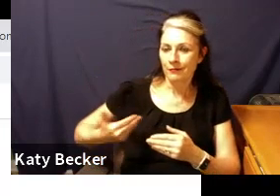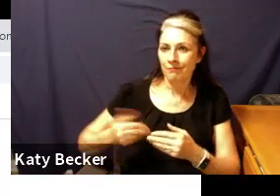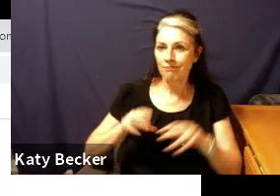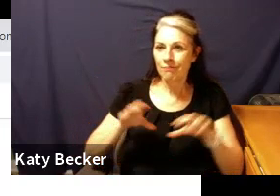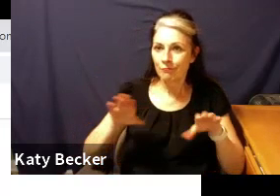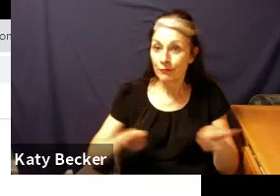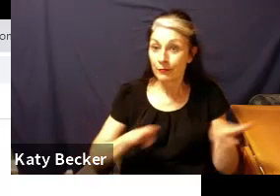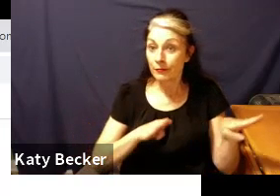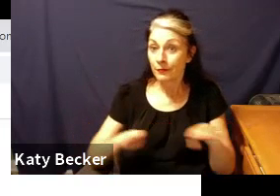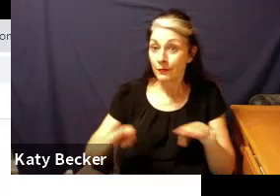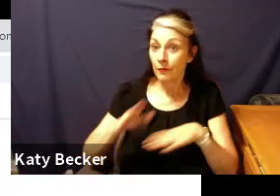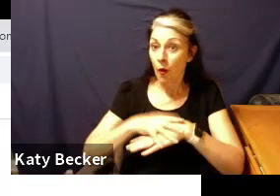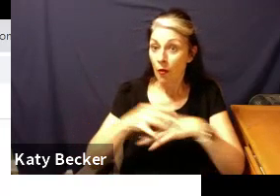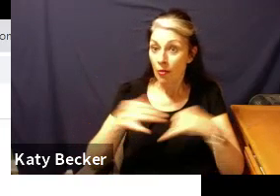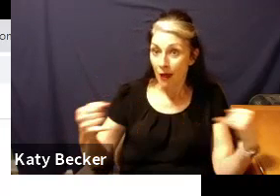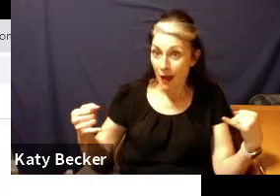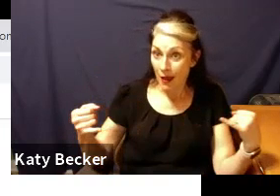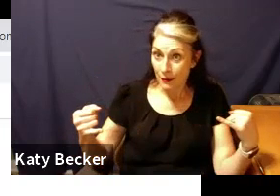online.